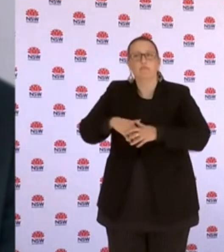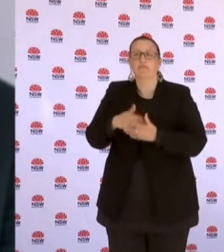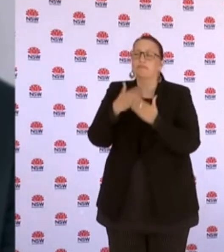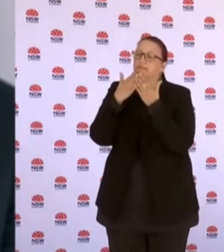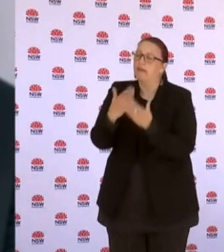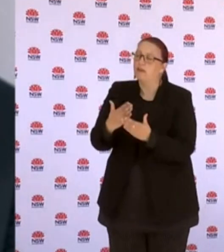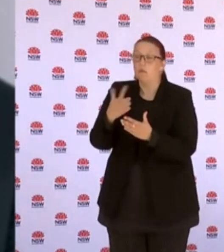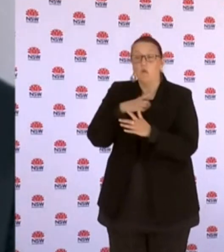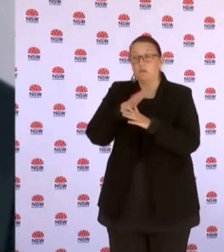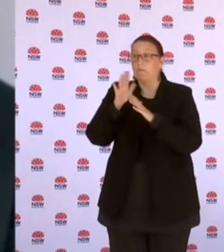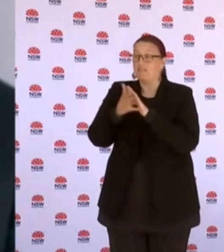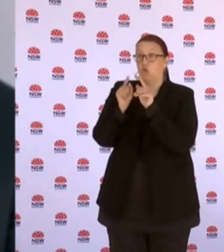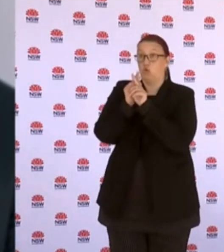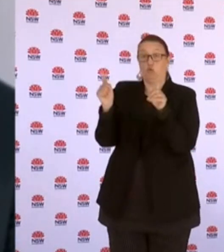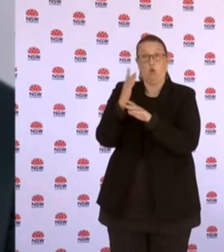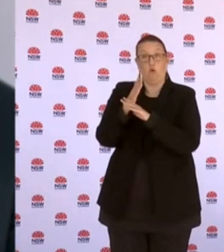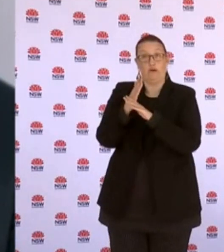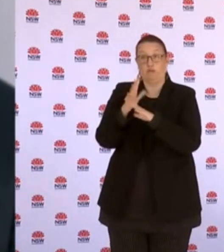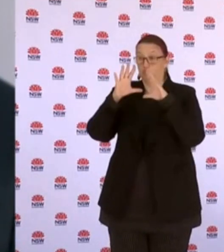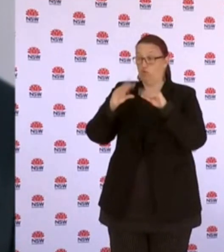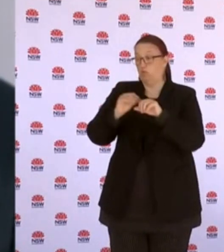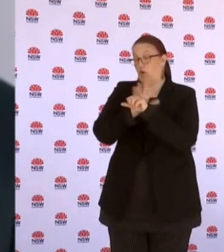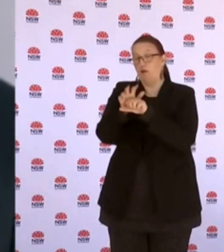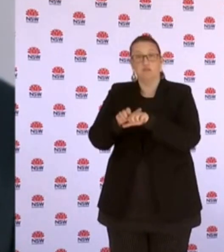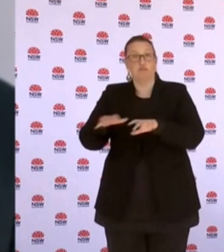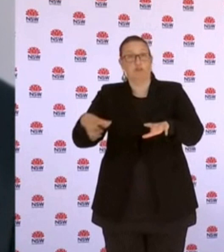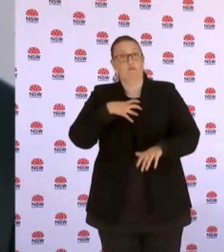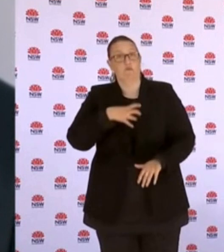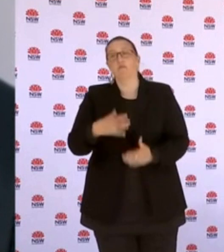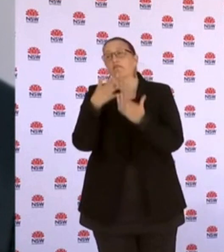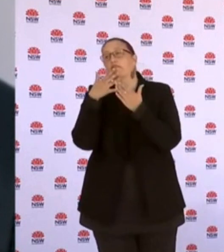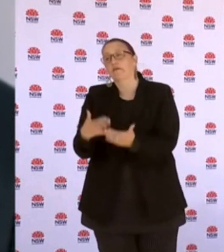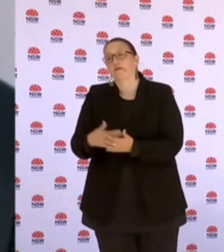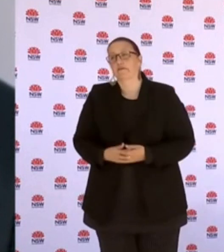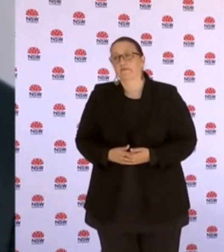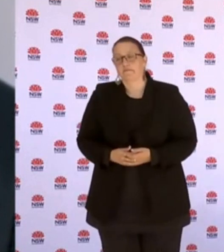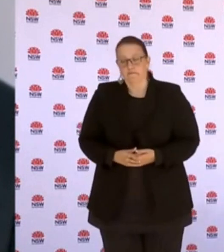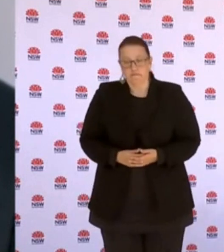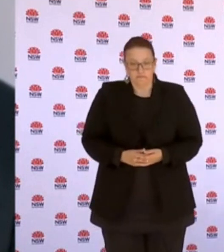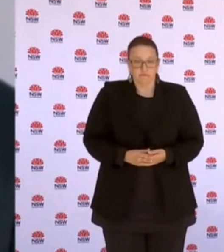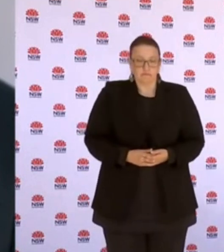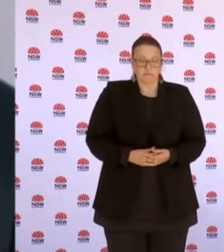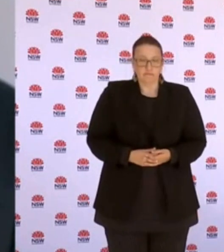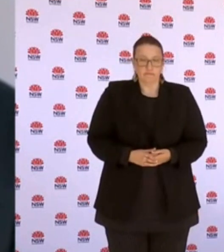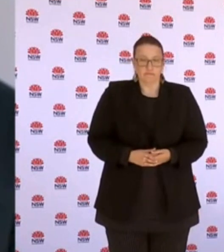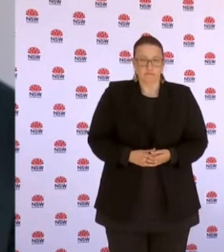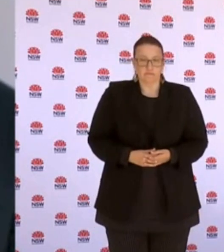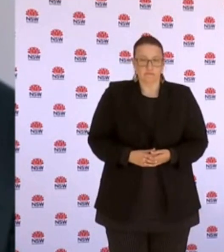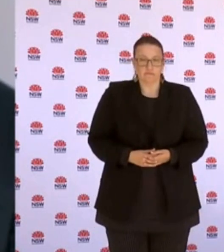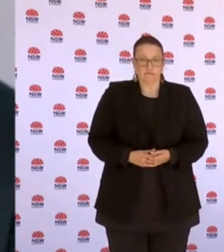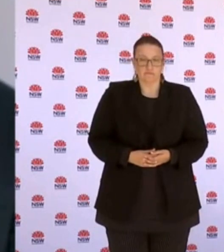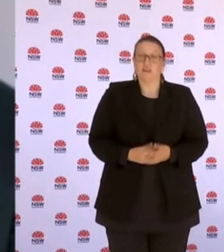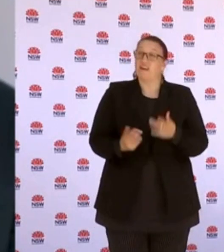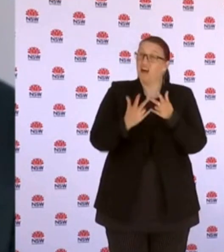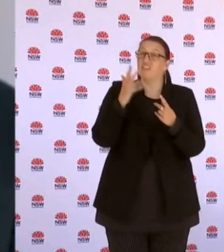transmission. And so we do need to reinforce the message. And this is for across New South Wales, but